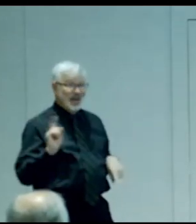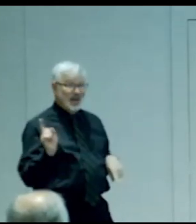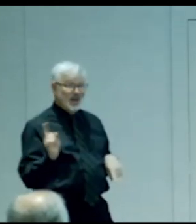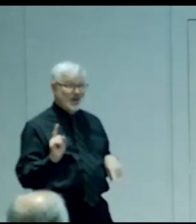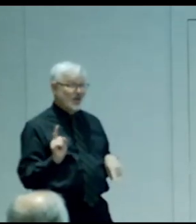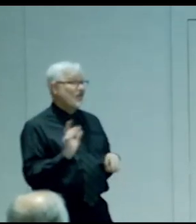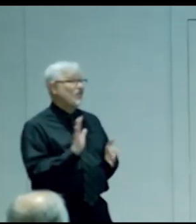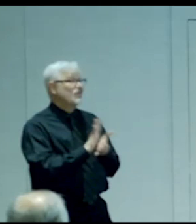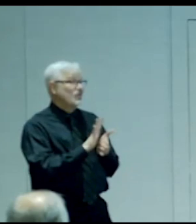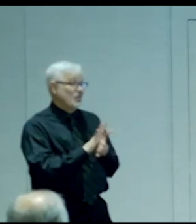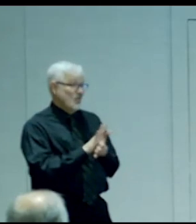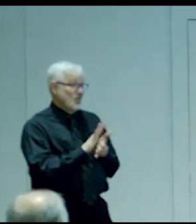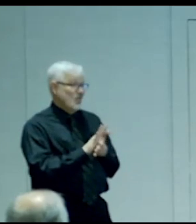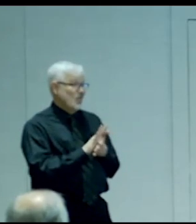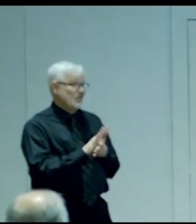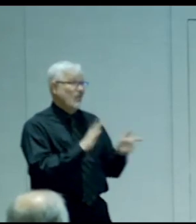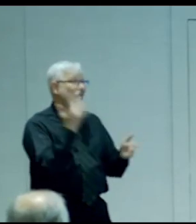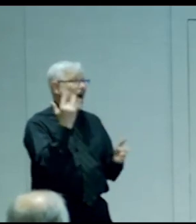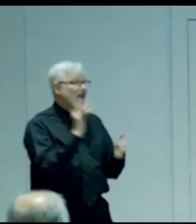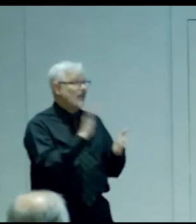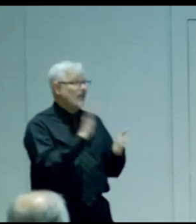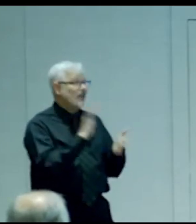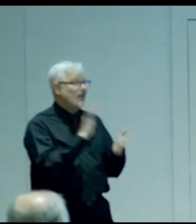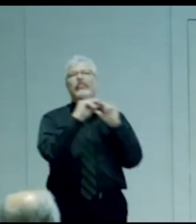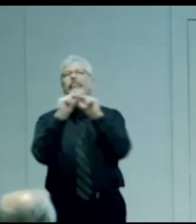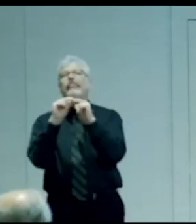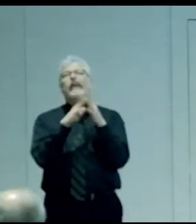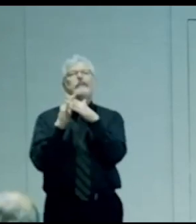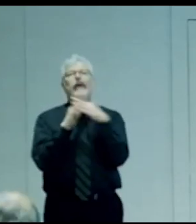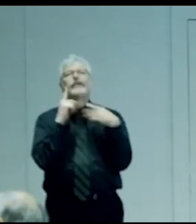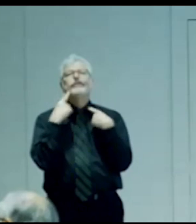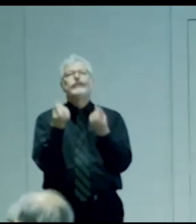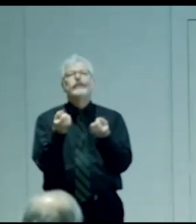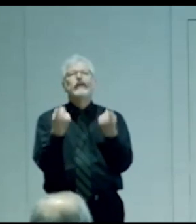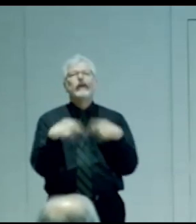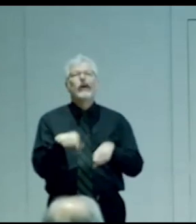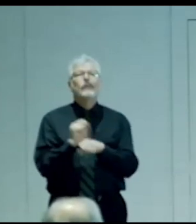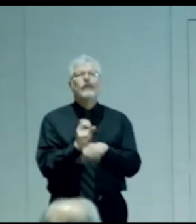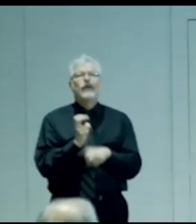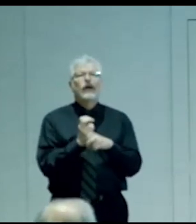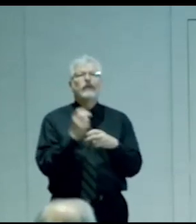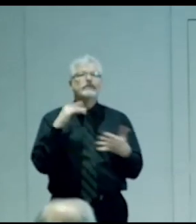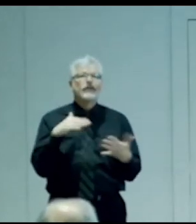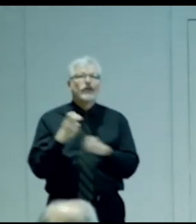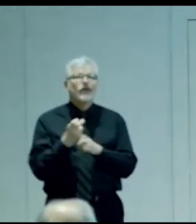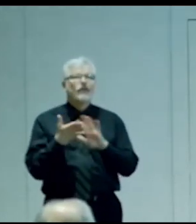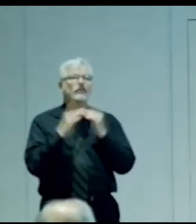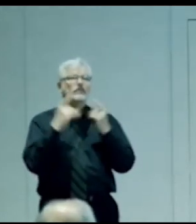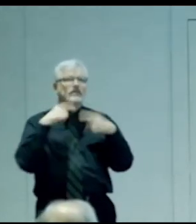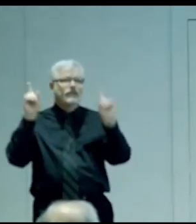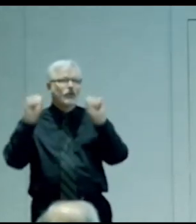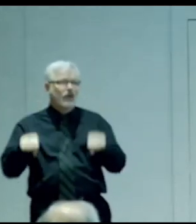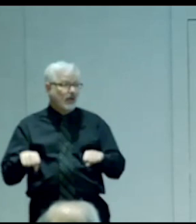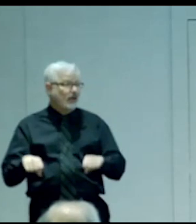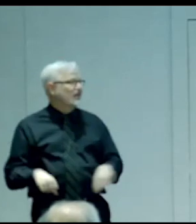are part of the American dream, that if you come here, you work hard, you study hard, you can succeed. But the